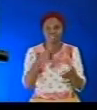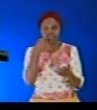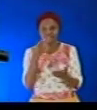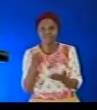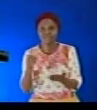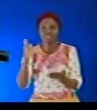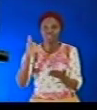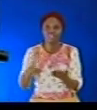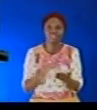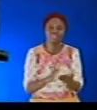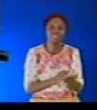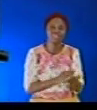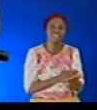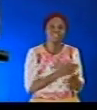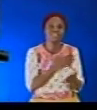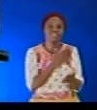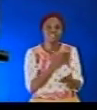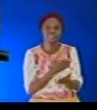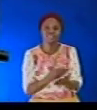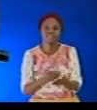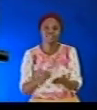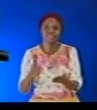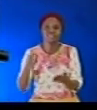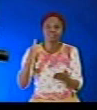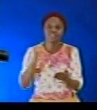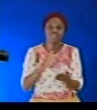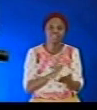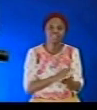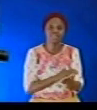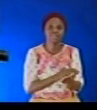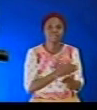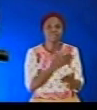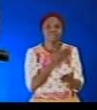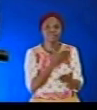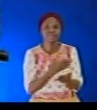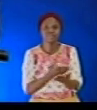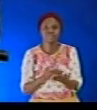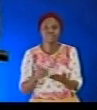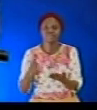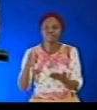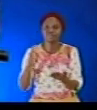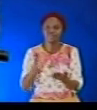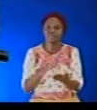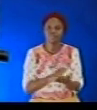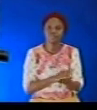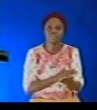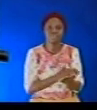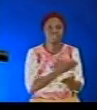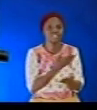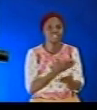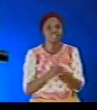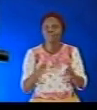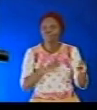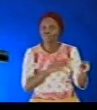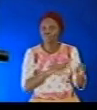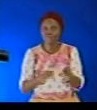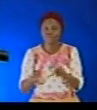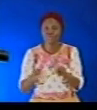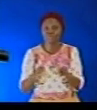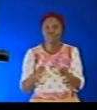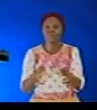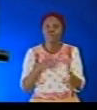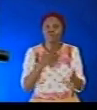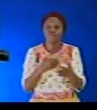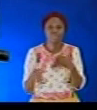of man. And whatsoever he says unto you, do it. Then do